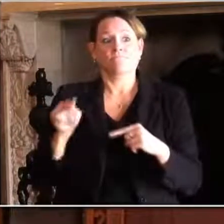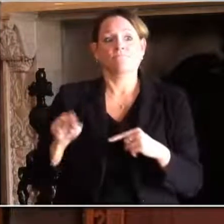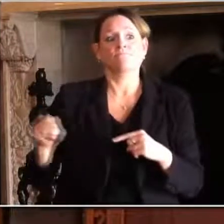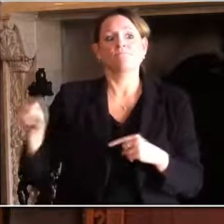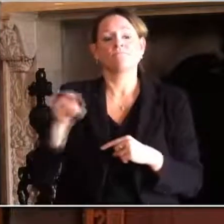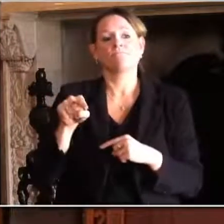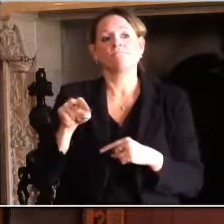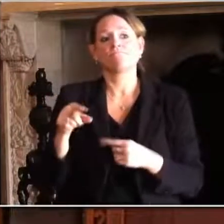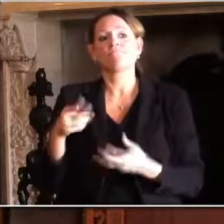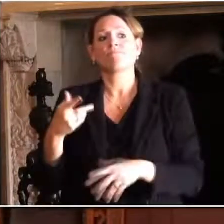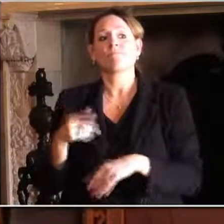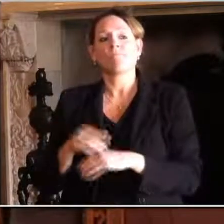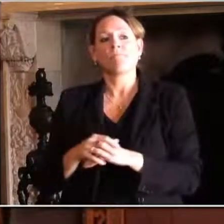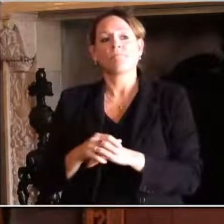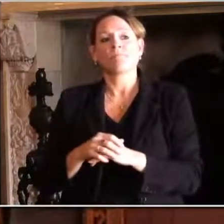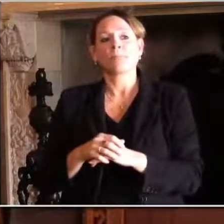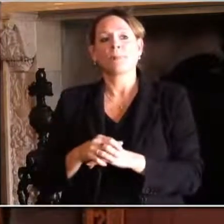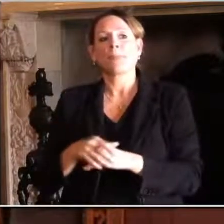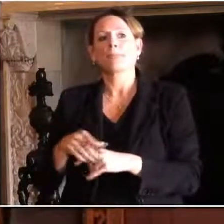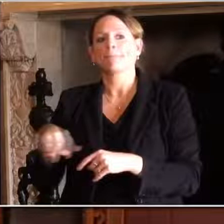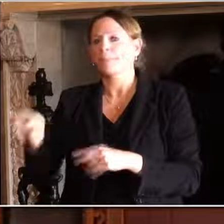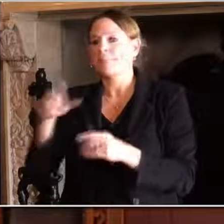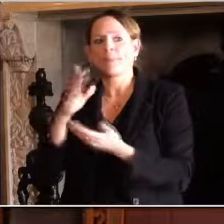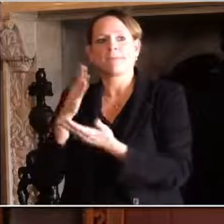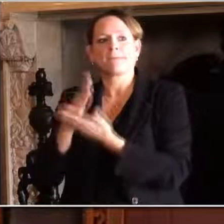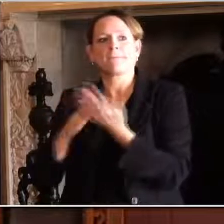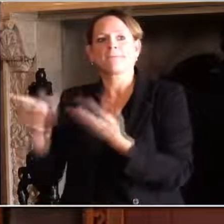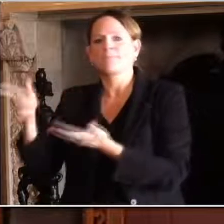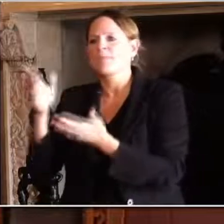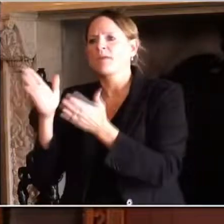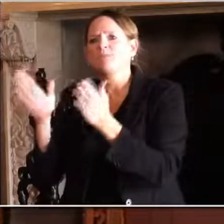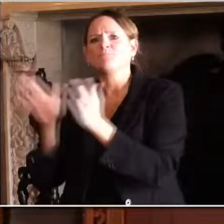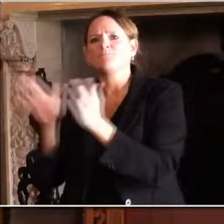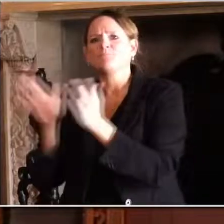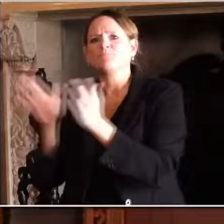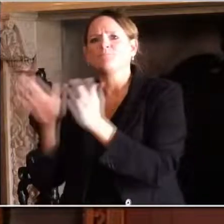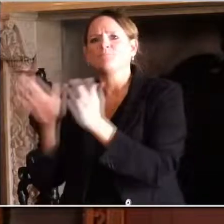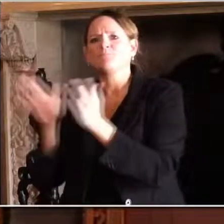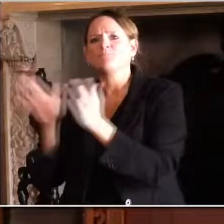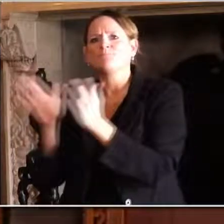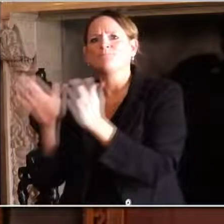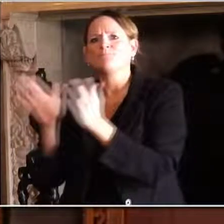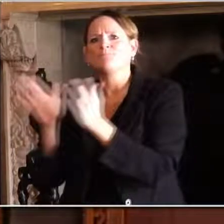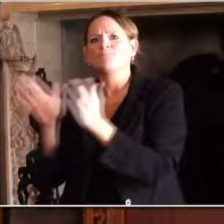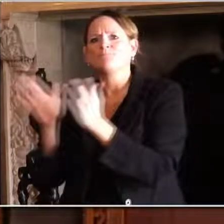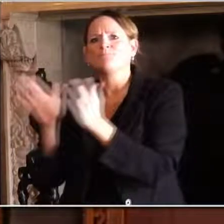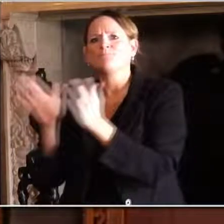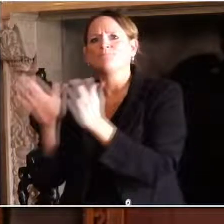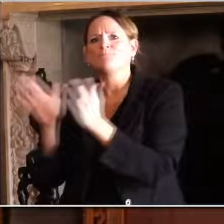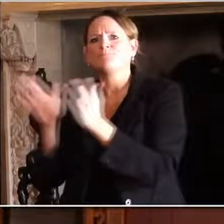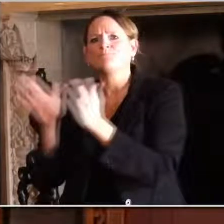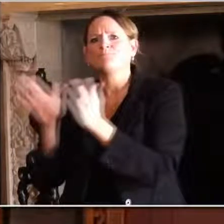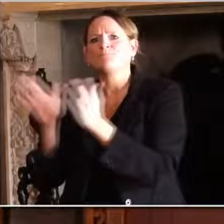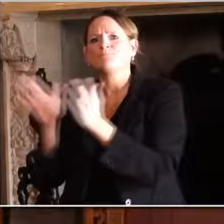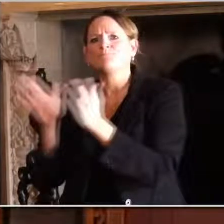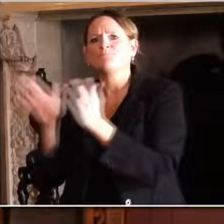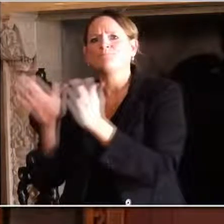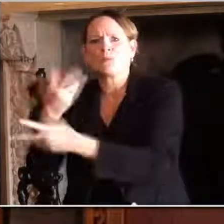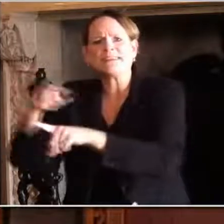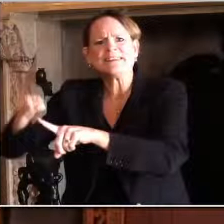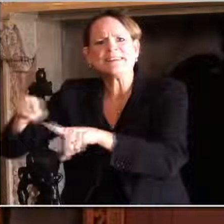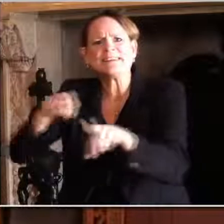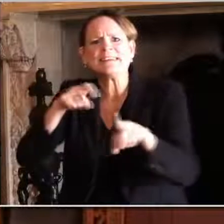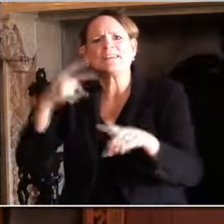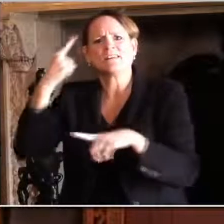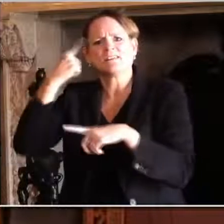of taking that those resources that they desperately need, those small businesses are agreeing to making sure that